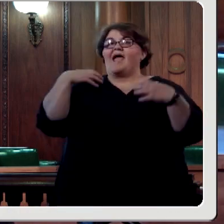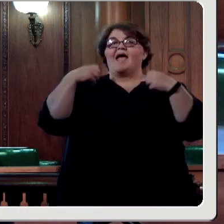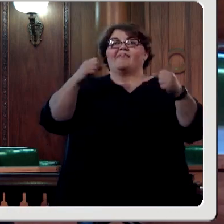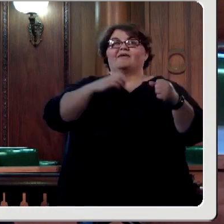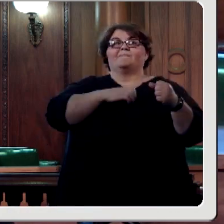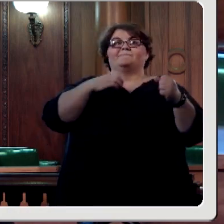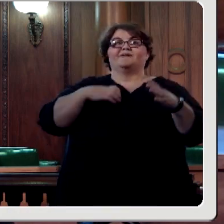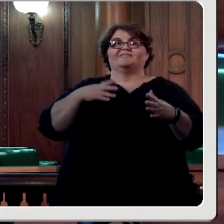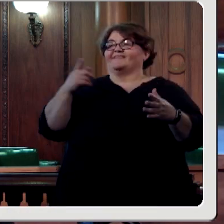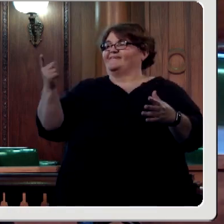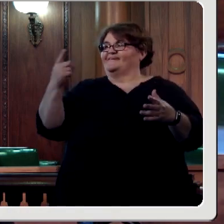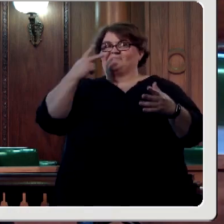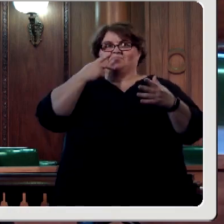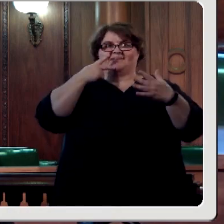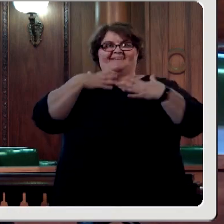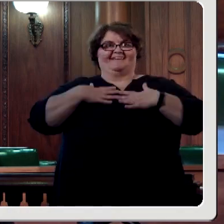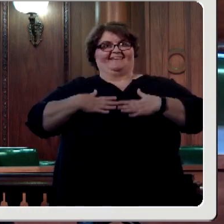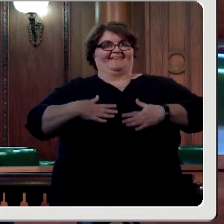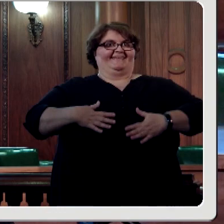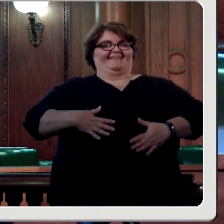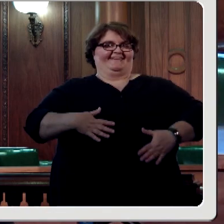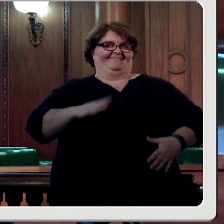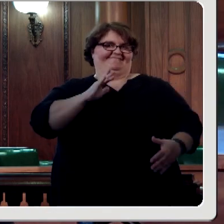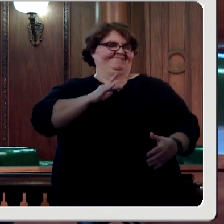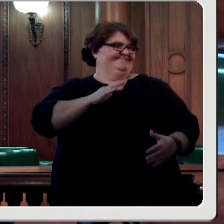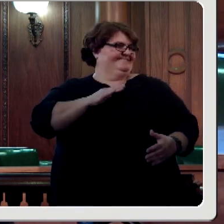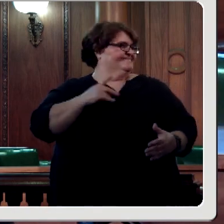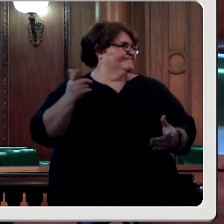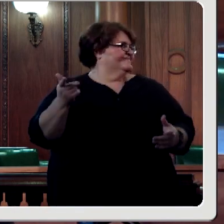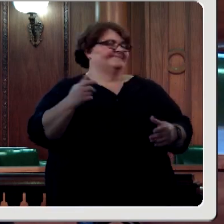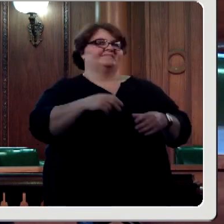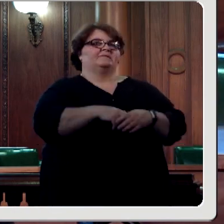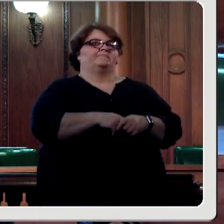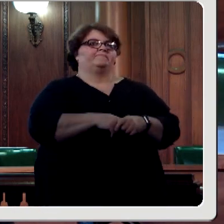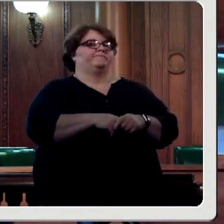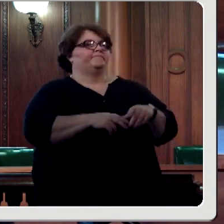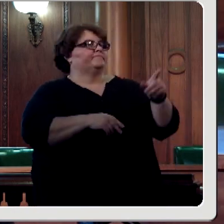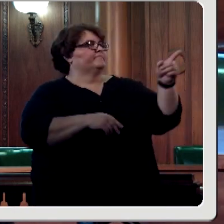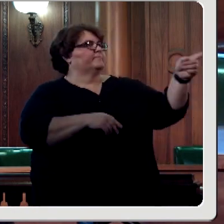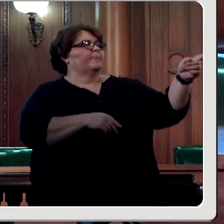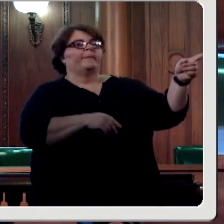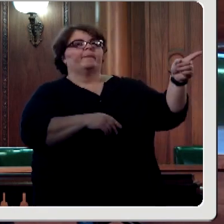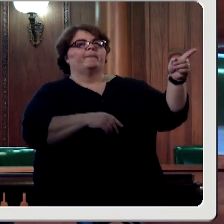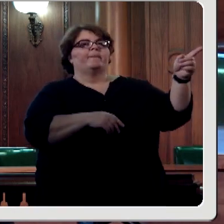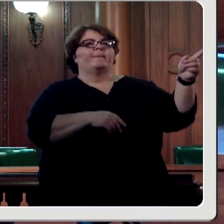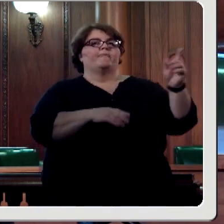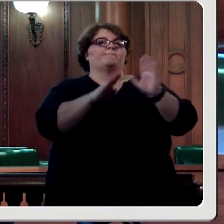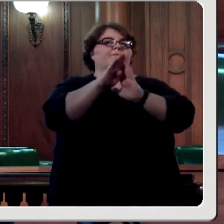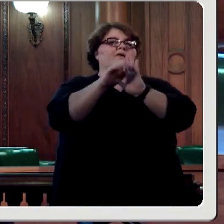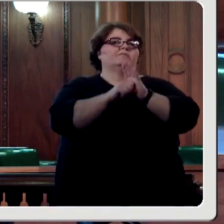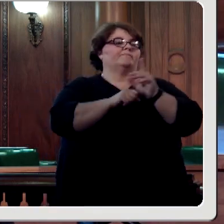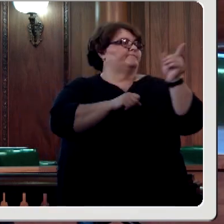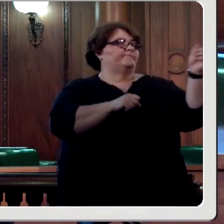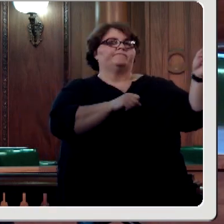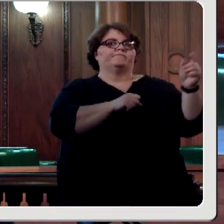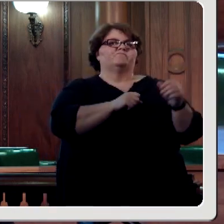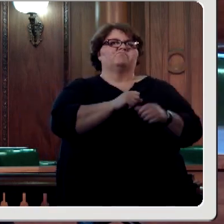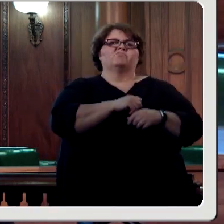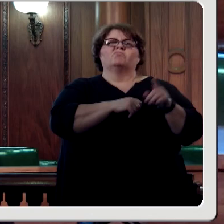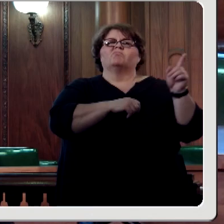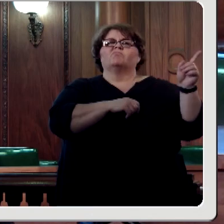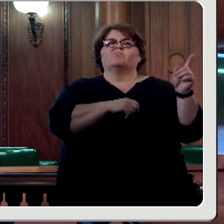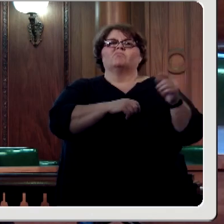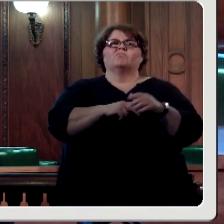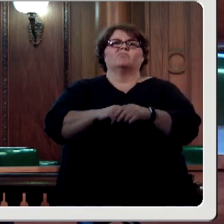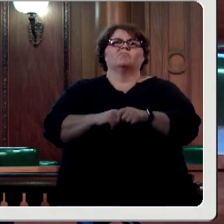with the school department, we will do our pink and denim day the Thursday before the walk. This year there's not a walk, but a virtual cast,